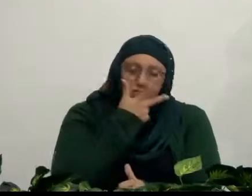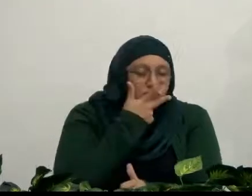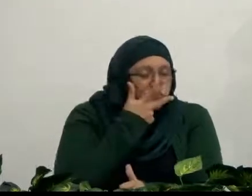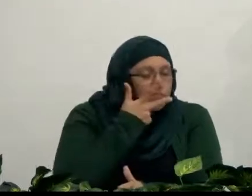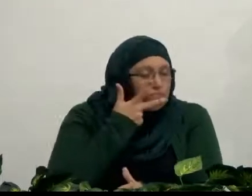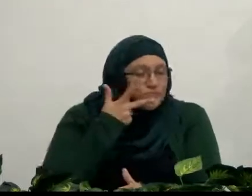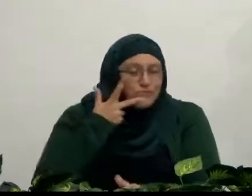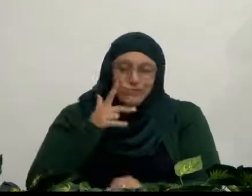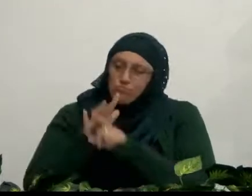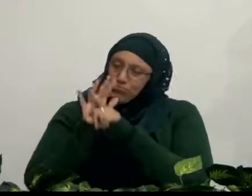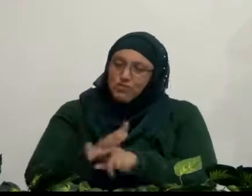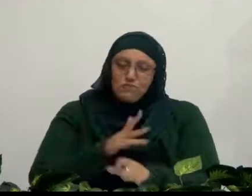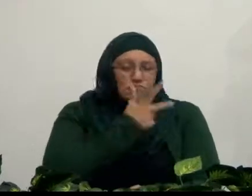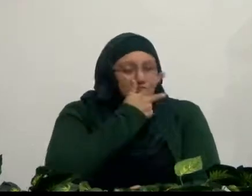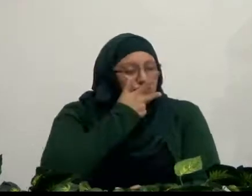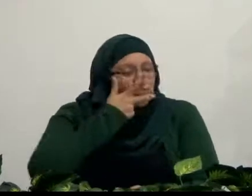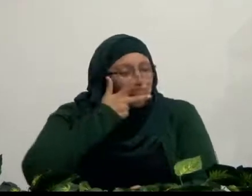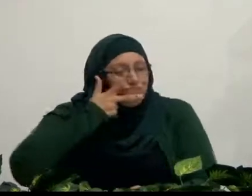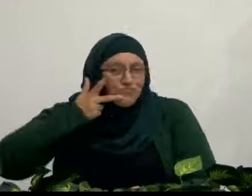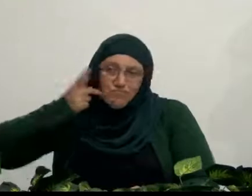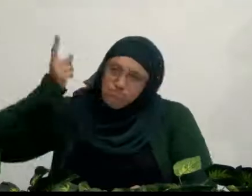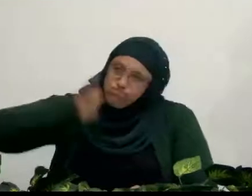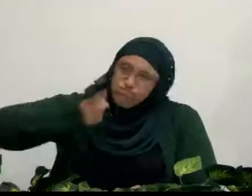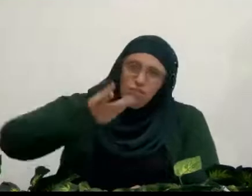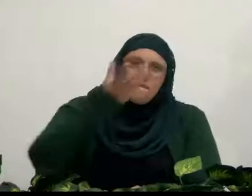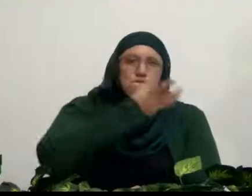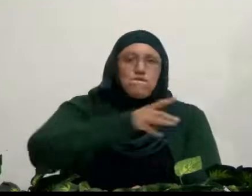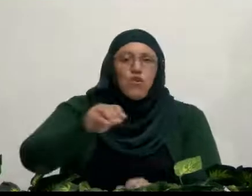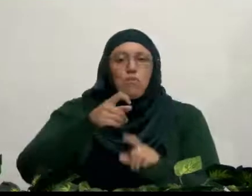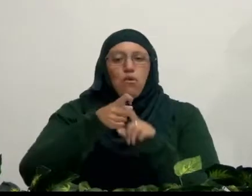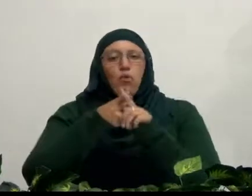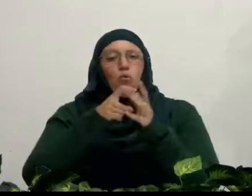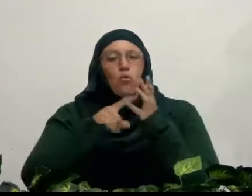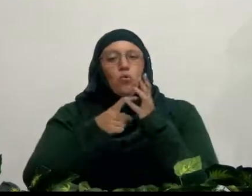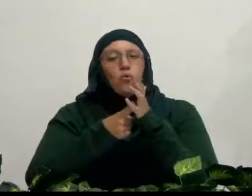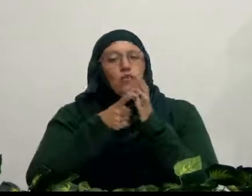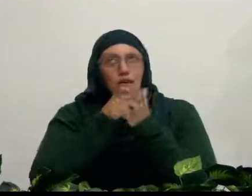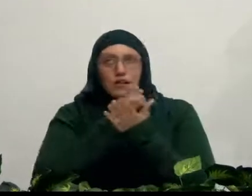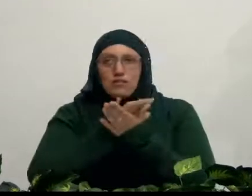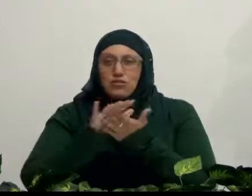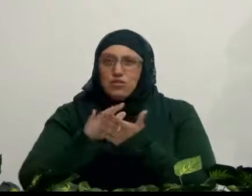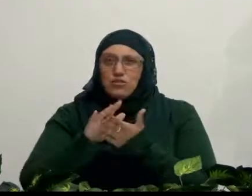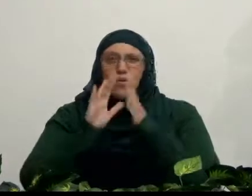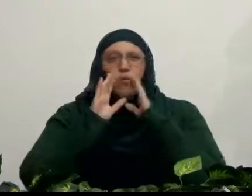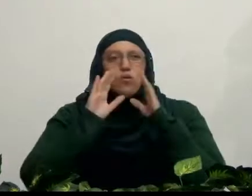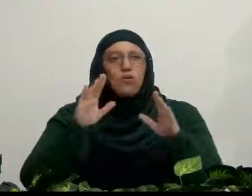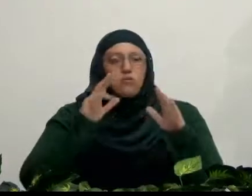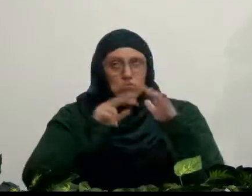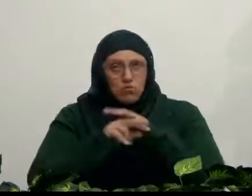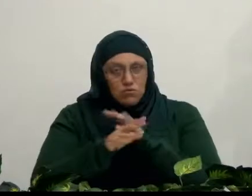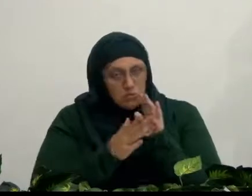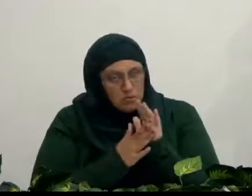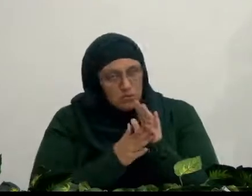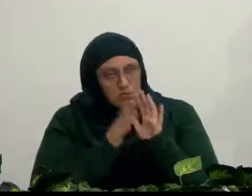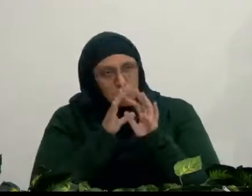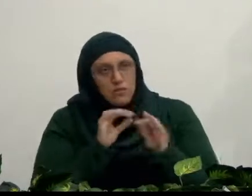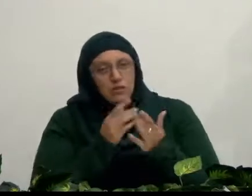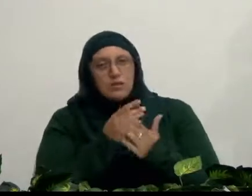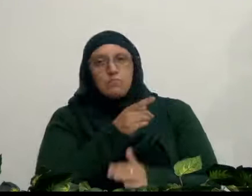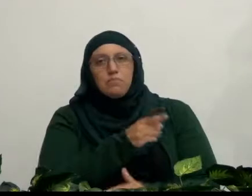pressure of the infidels of Quraysh, the Holy Prophet sallallahu alayhi wa sallam wanted to make